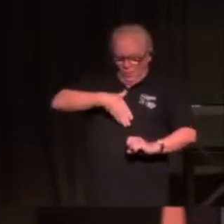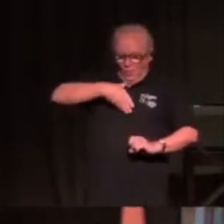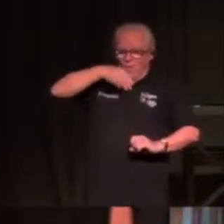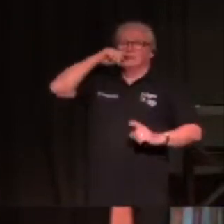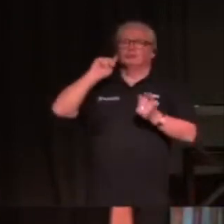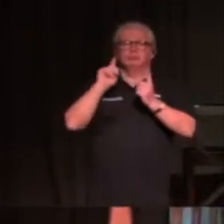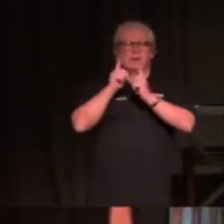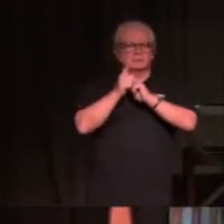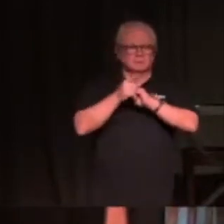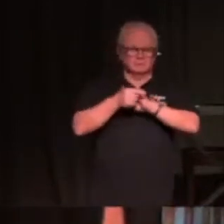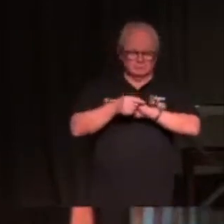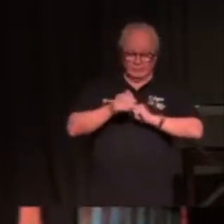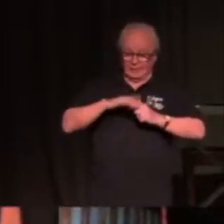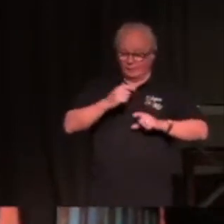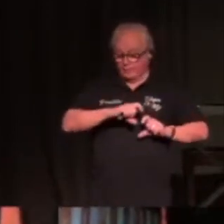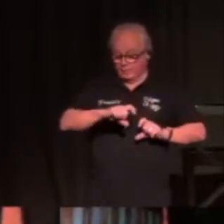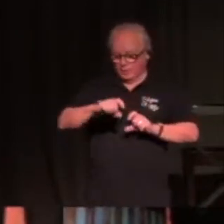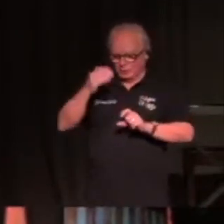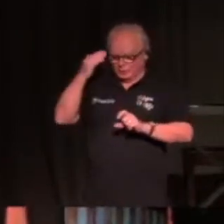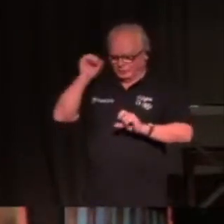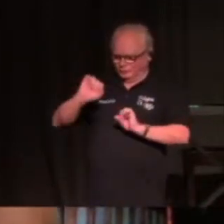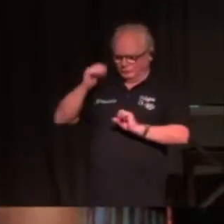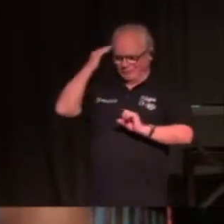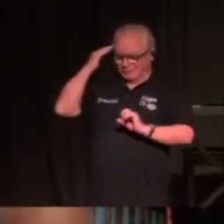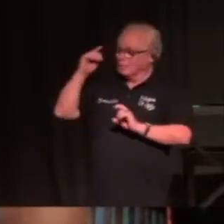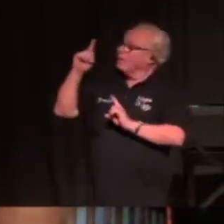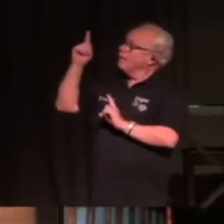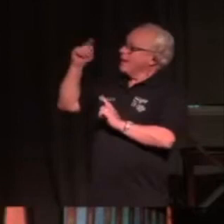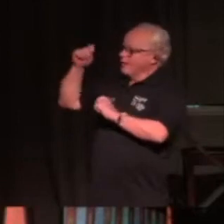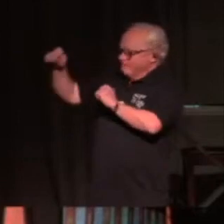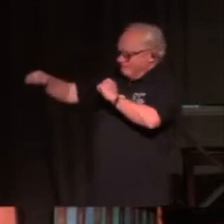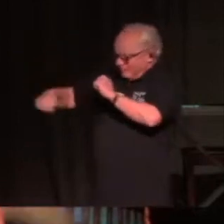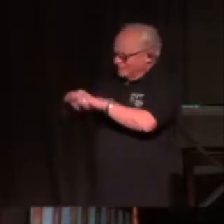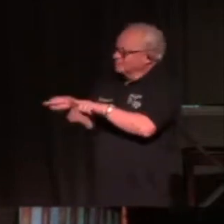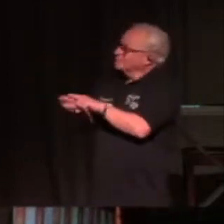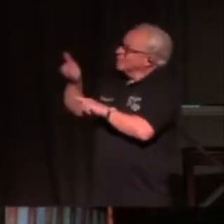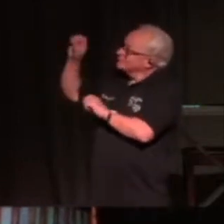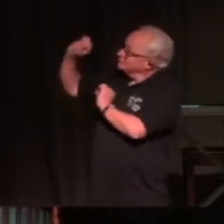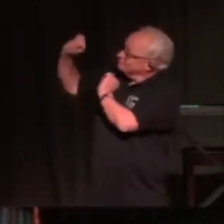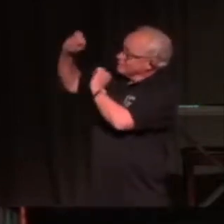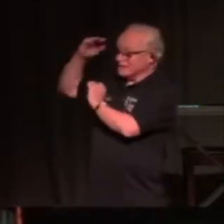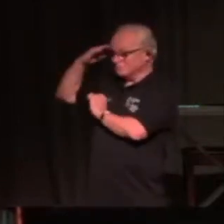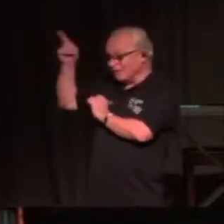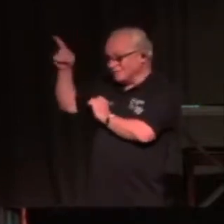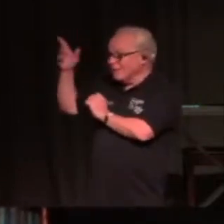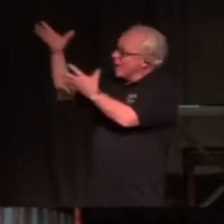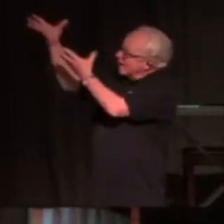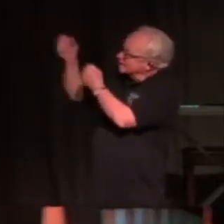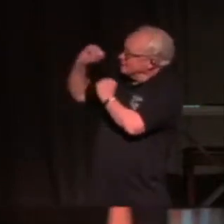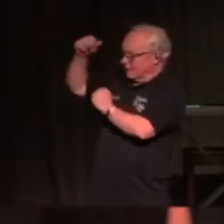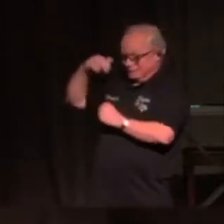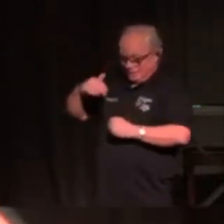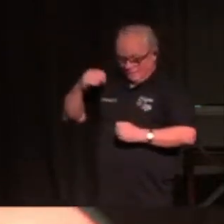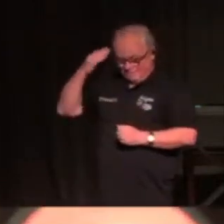your mind will become like his mind. And we take on the mind of Christ in our life. And so the